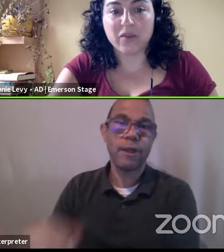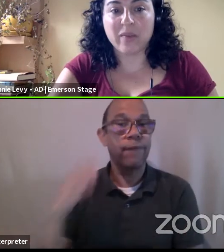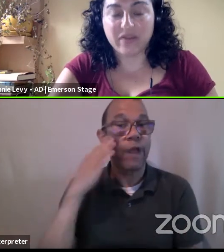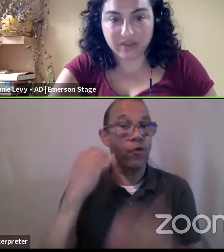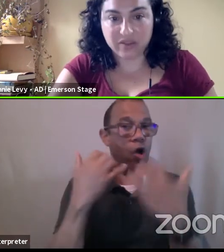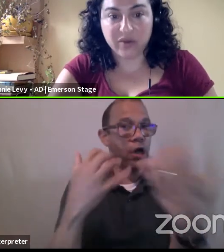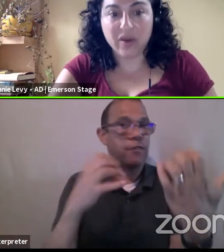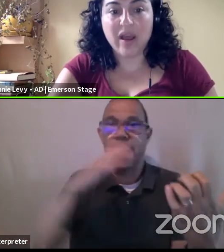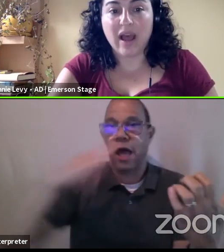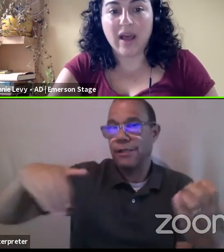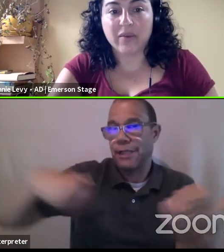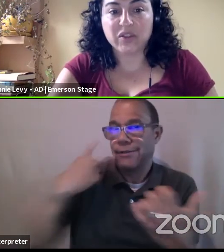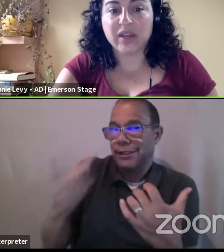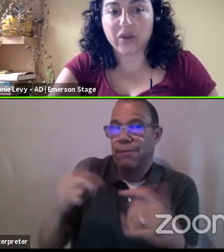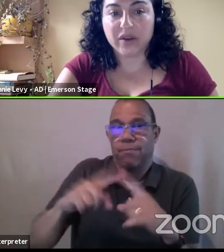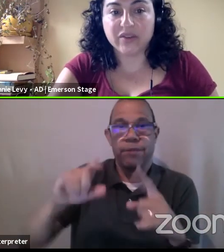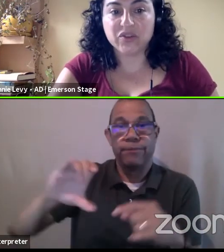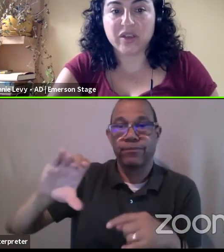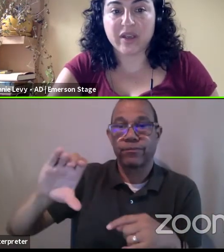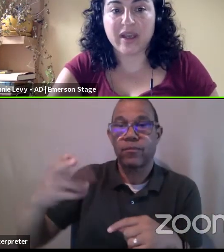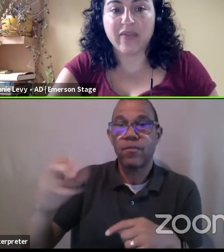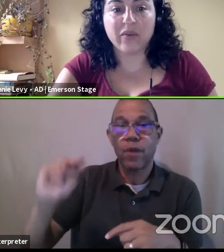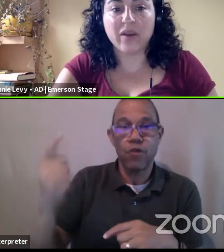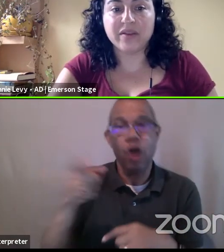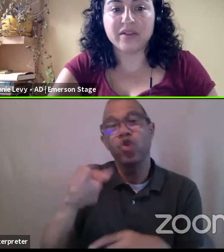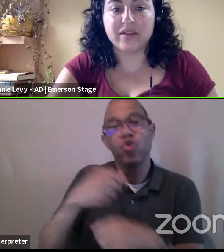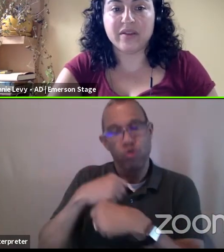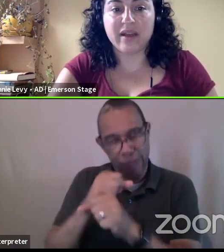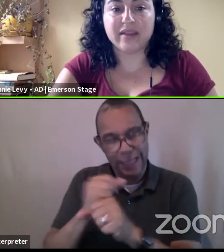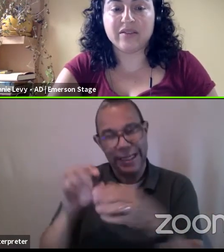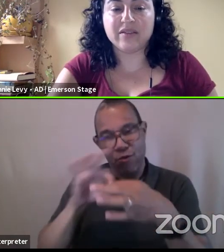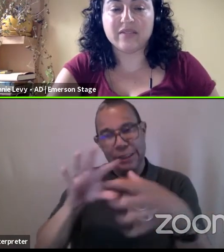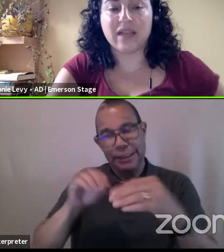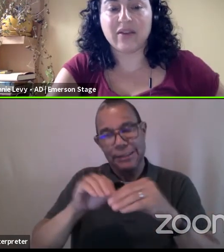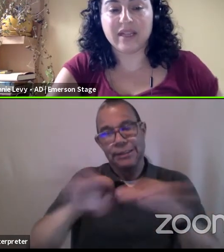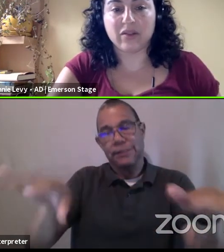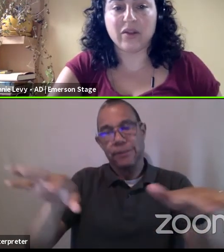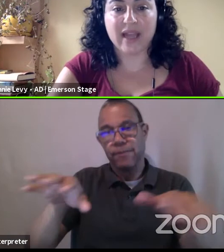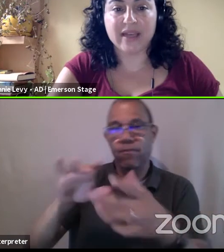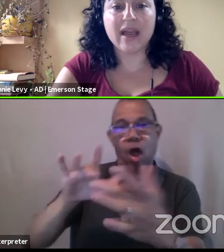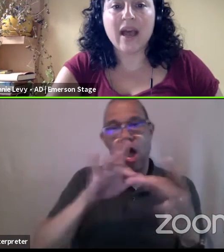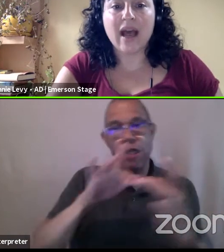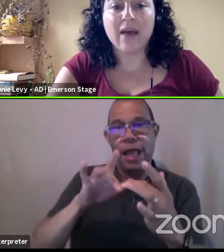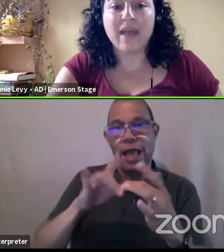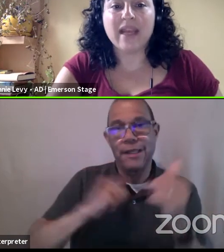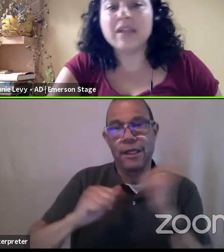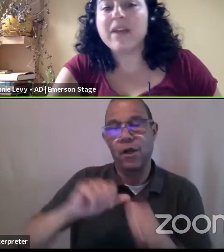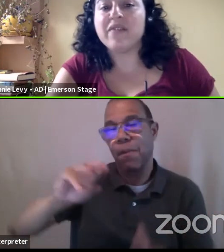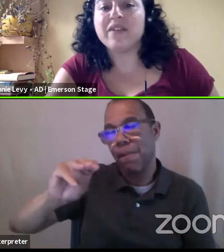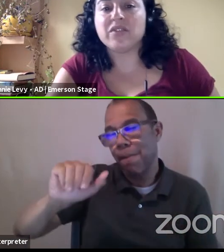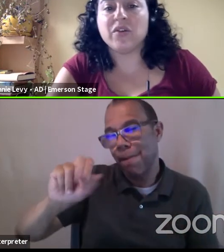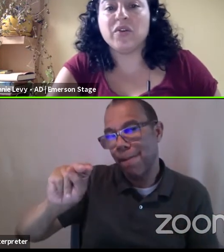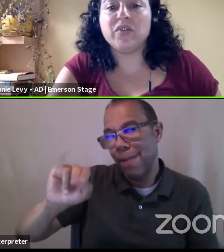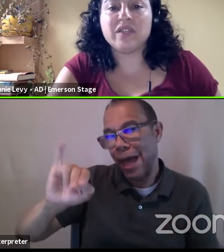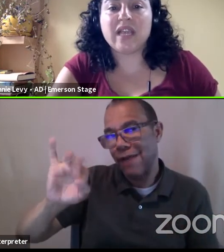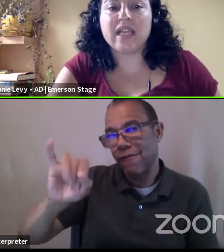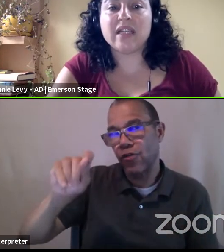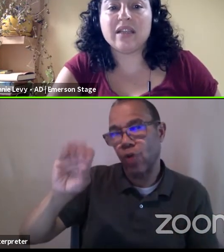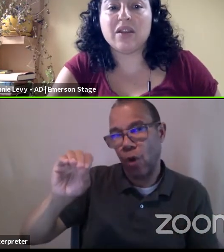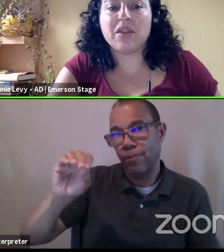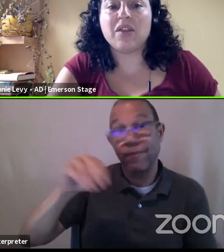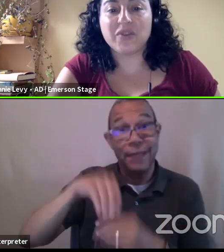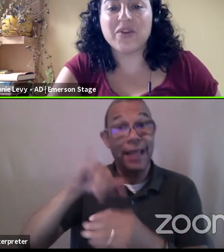online theater manifesto, which I encourage everyone to sit down and take a look at. And in the manifesto, you